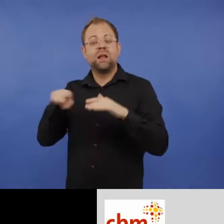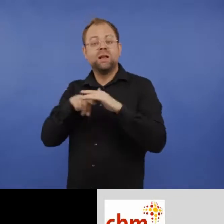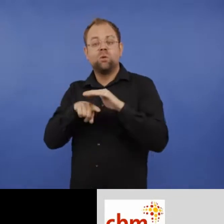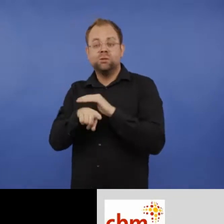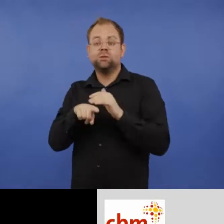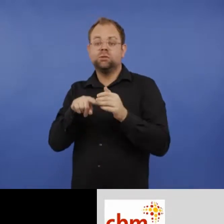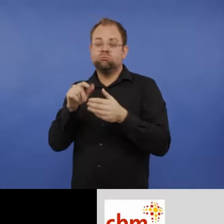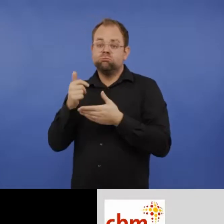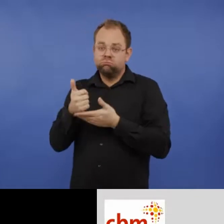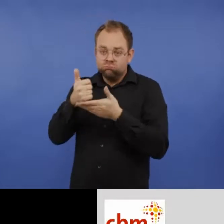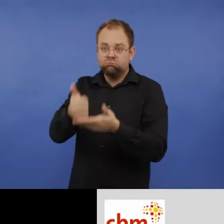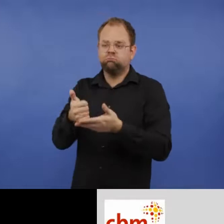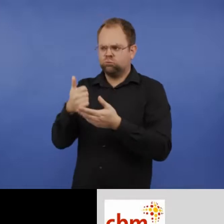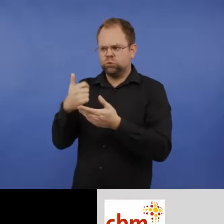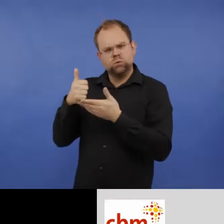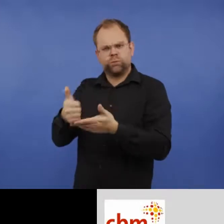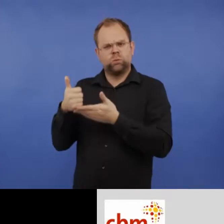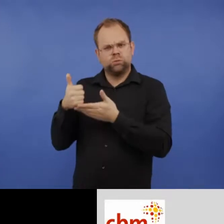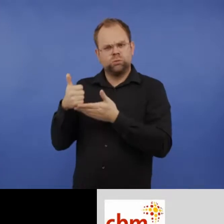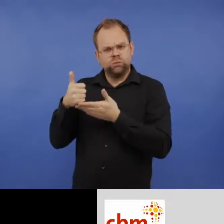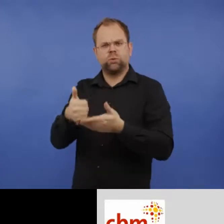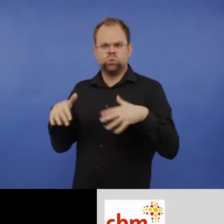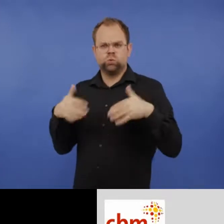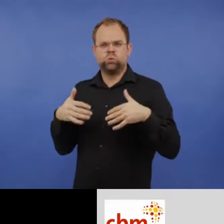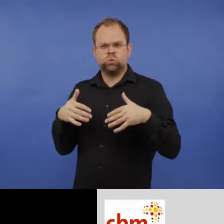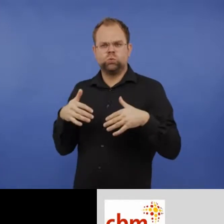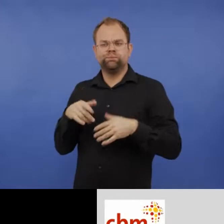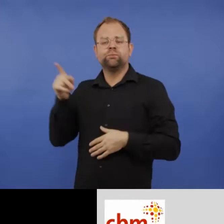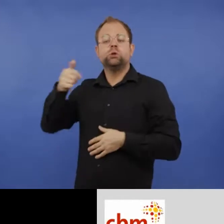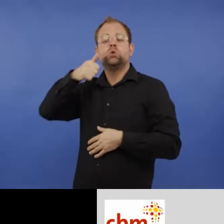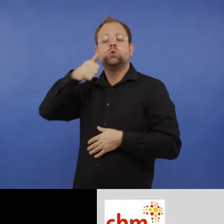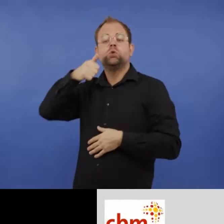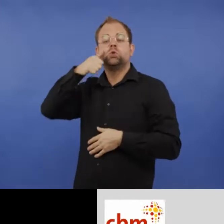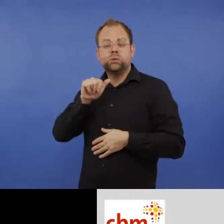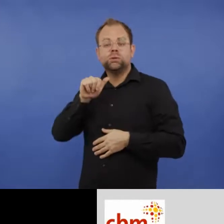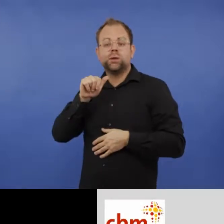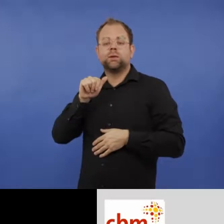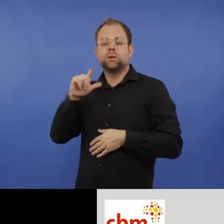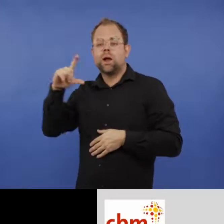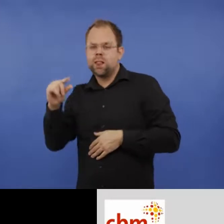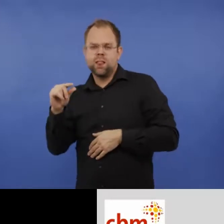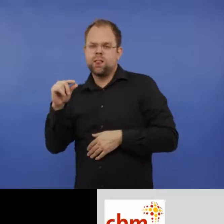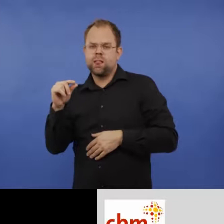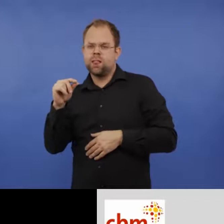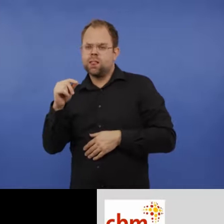Yeah. Thank you, Rahama. And I see there are a number of other questions for you in terms of how disability was